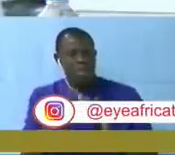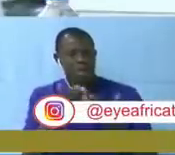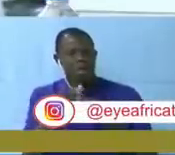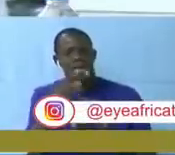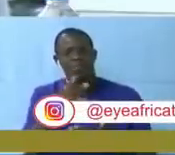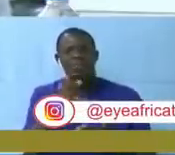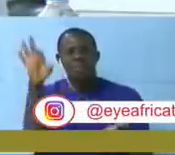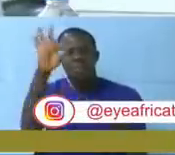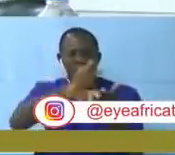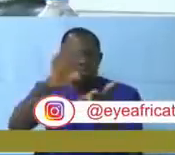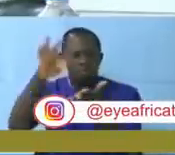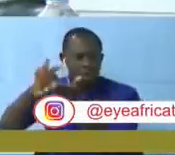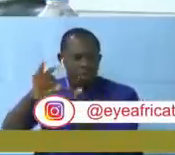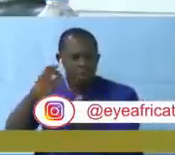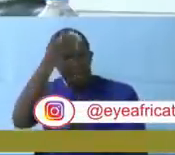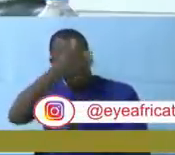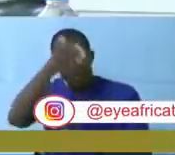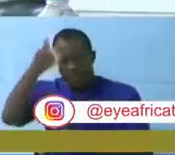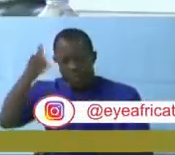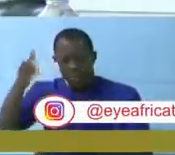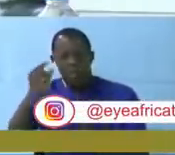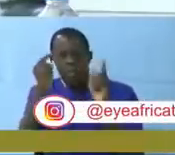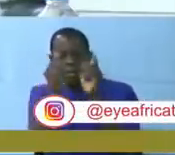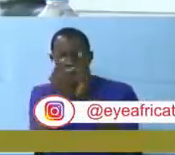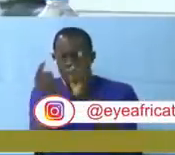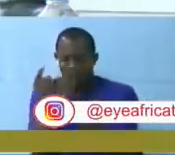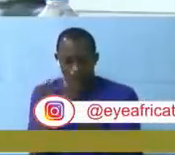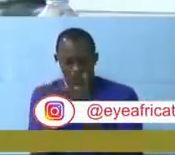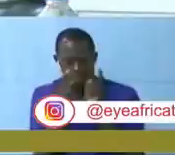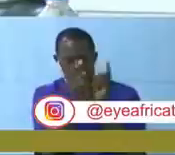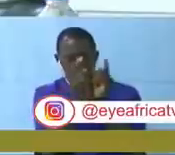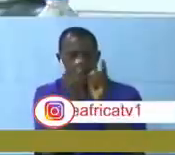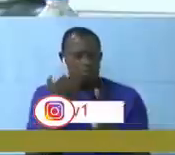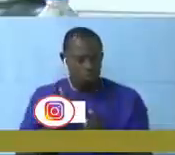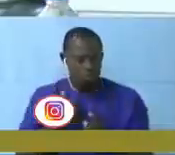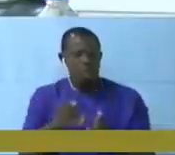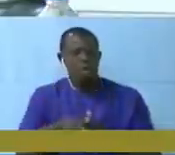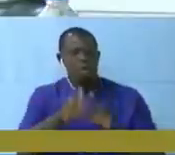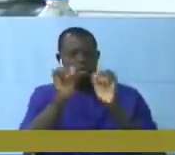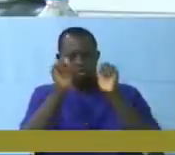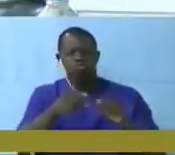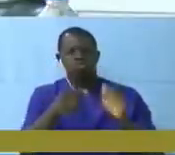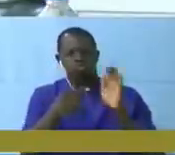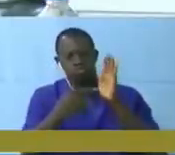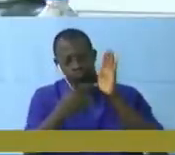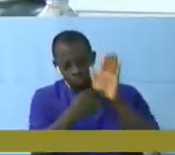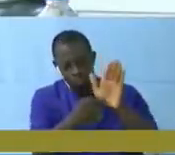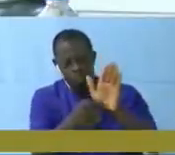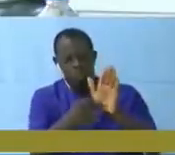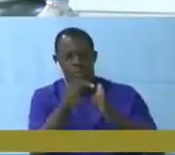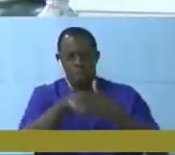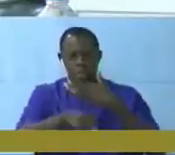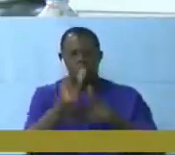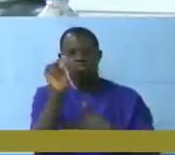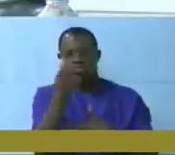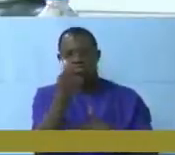get their views, so that would be reflected in the new